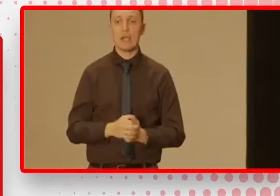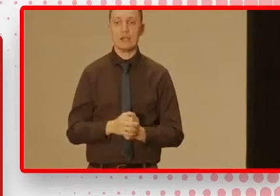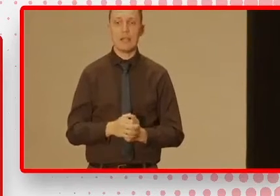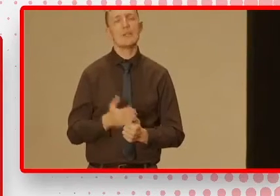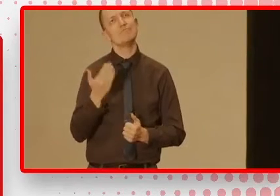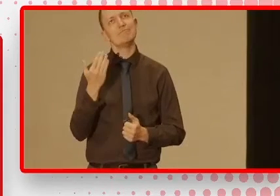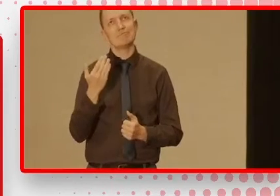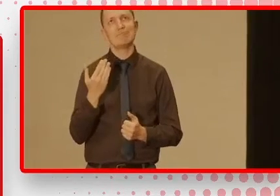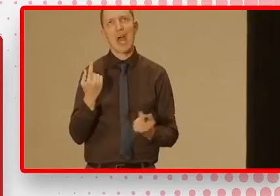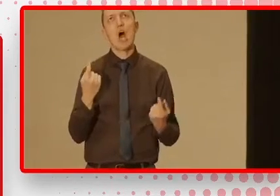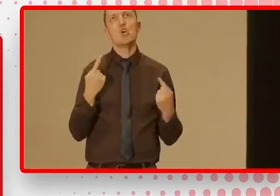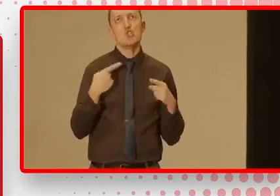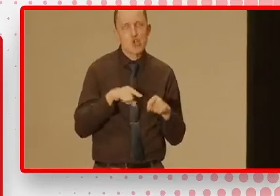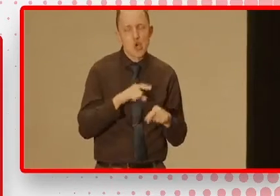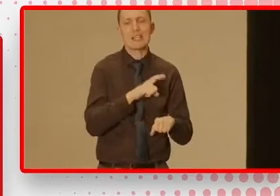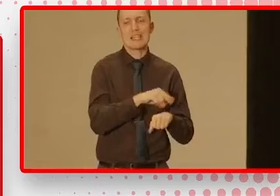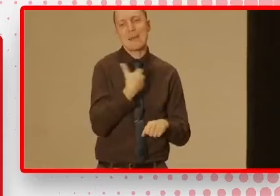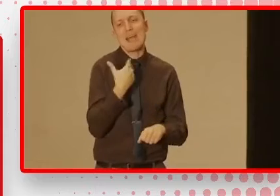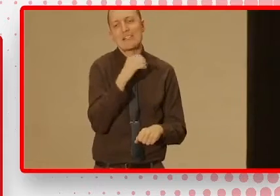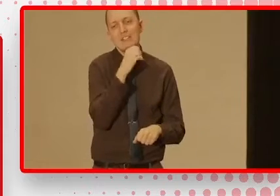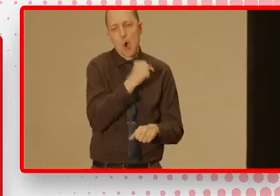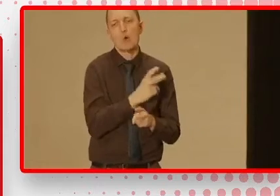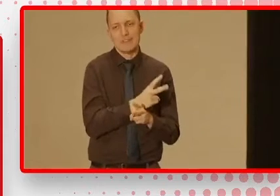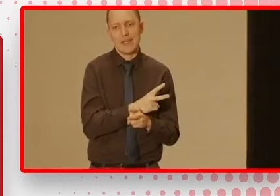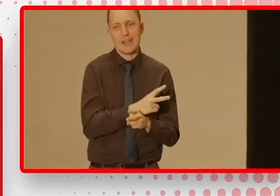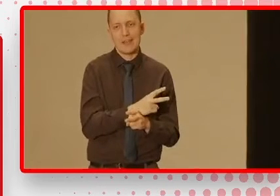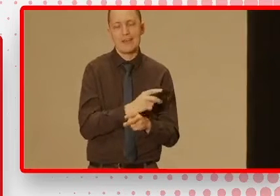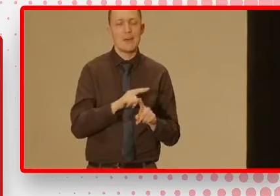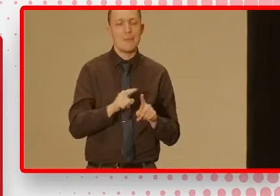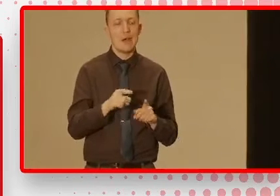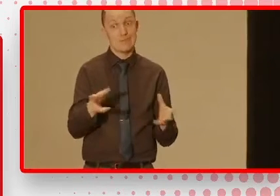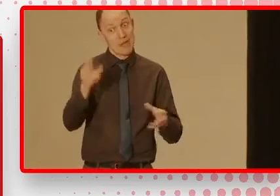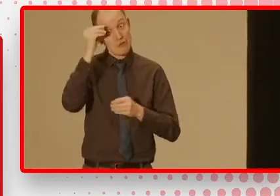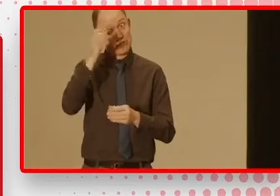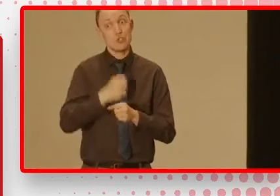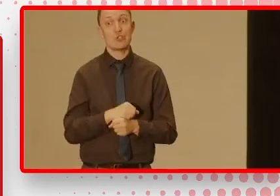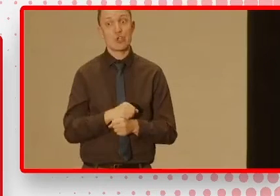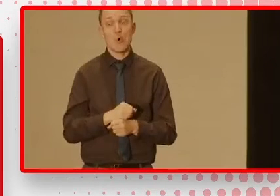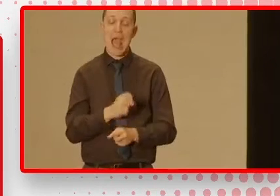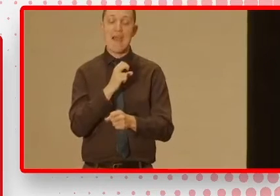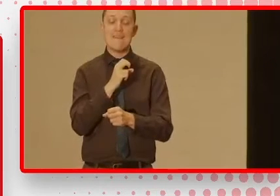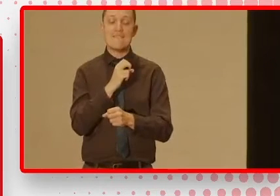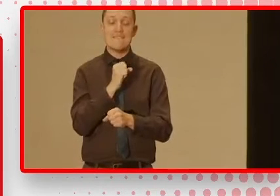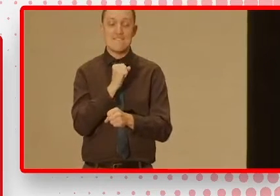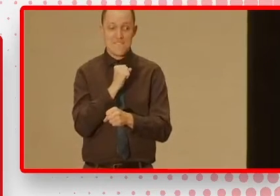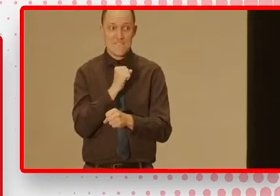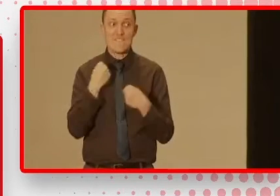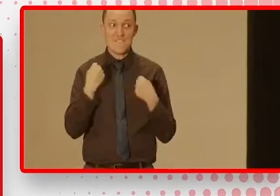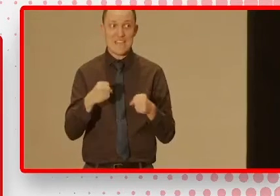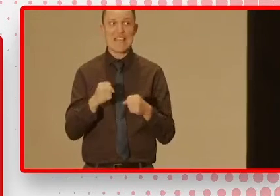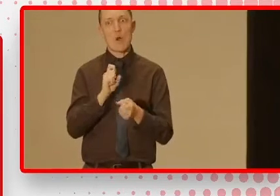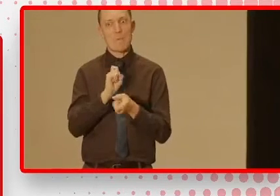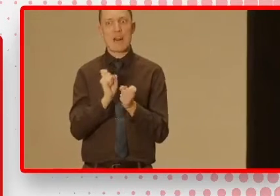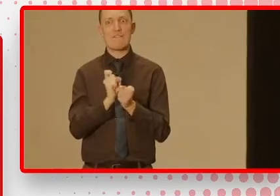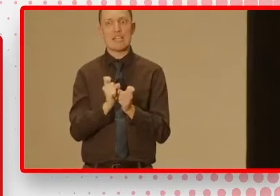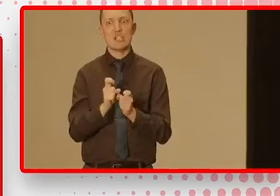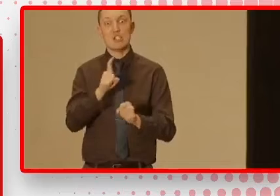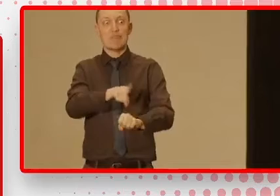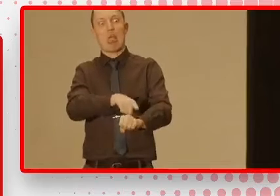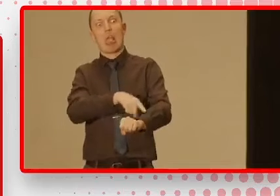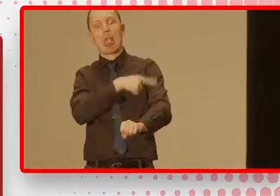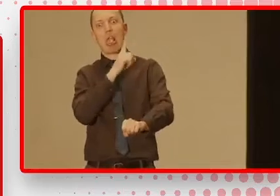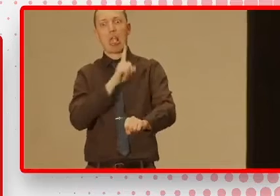But I'm just telling you from experience, vehicle mods take a while because we just don't have enough providers out there across the country.